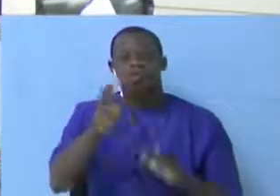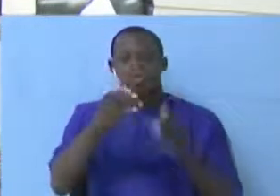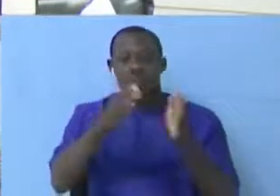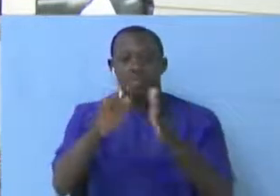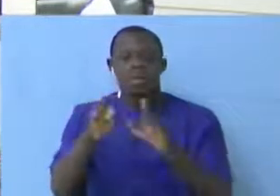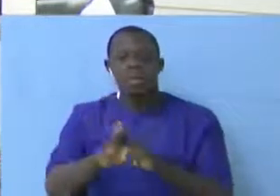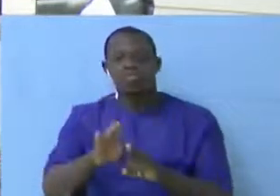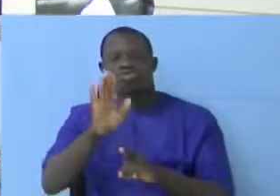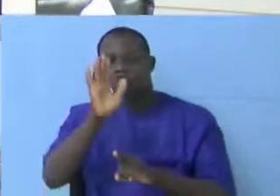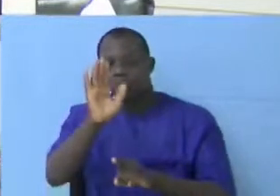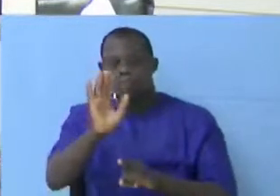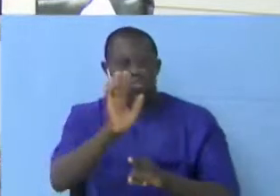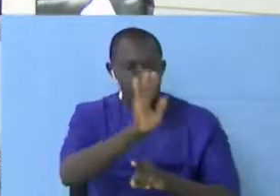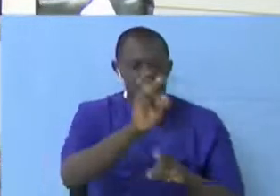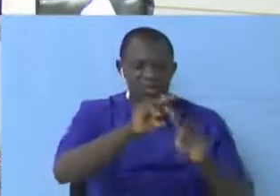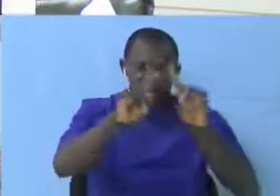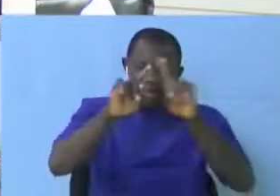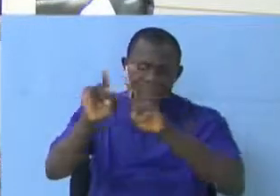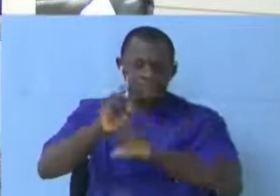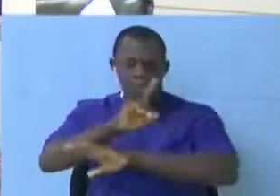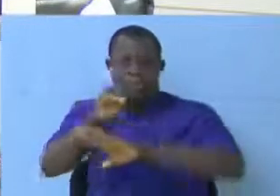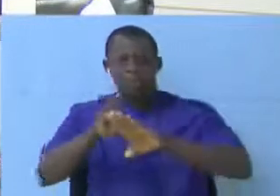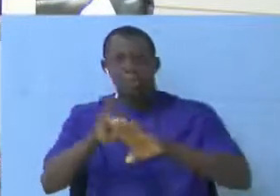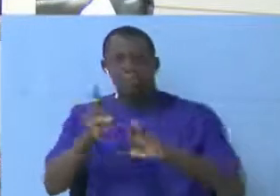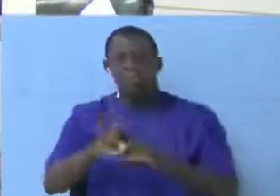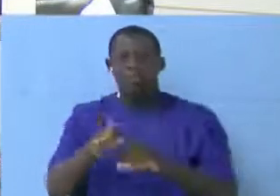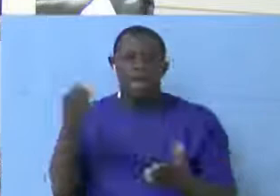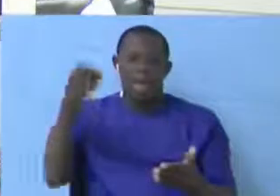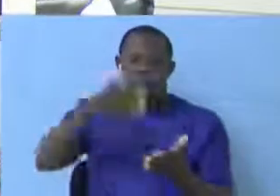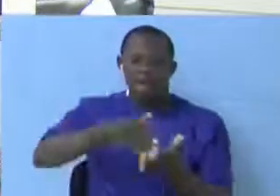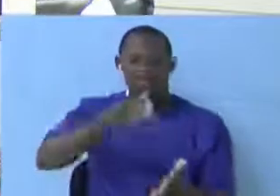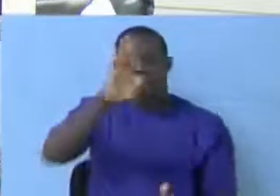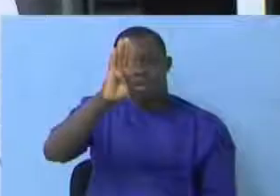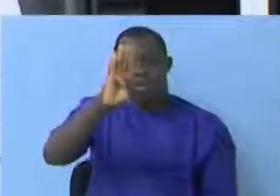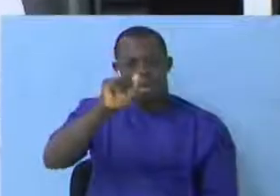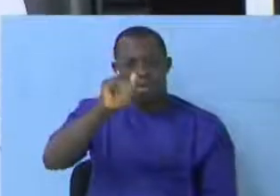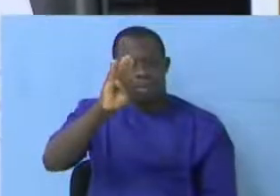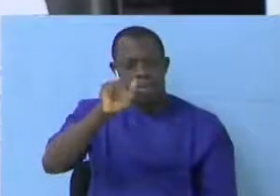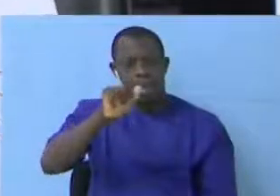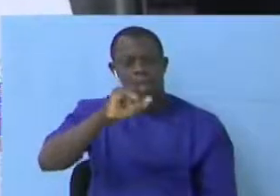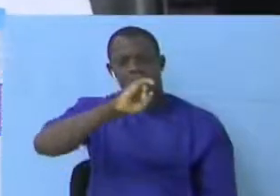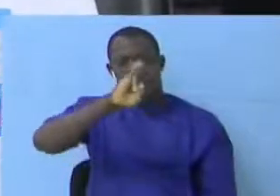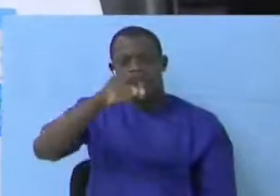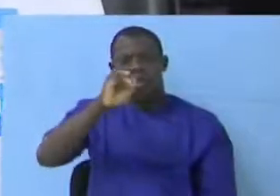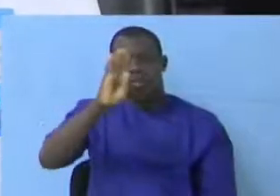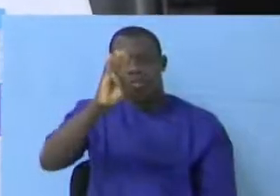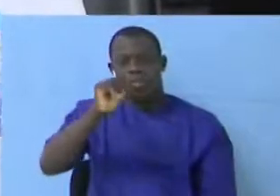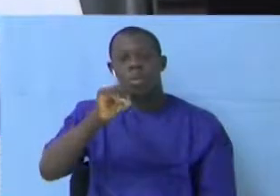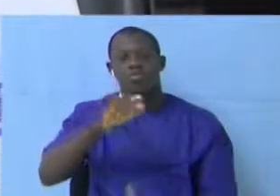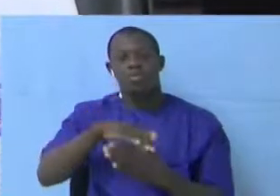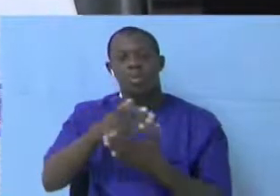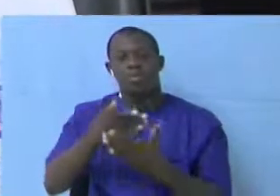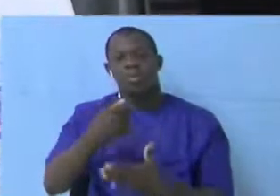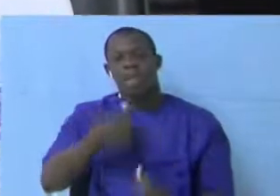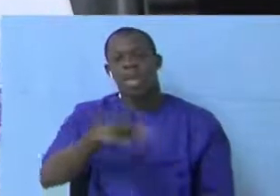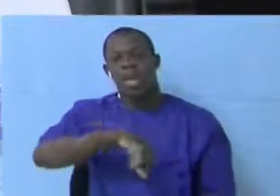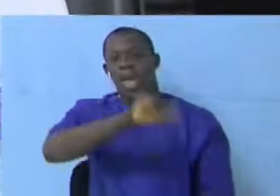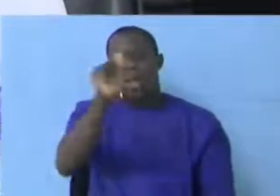it's not like we were making many stops before arriving at Baba Job's between me and Allah. But